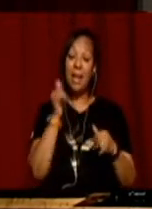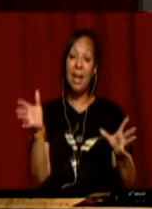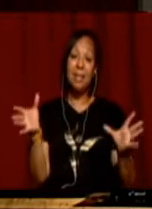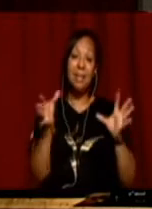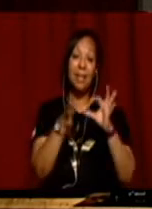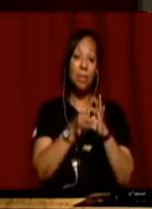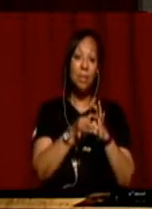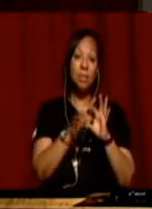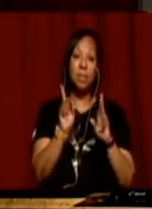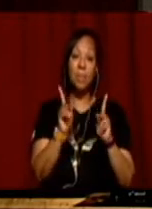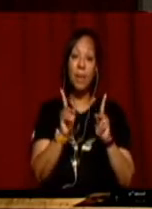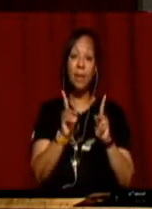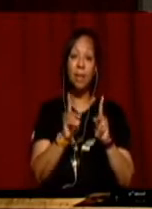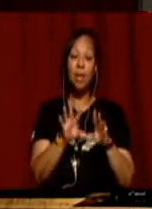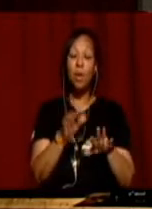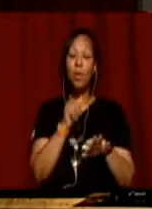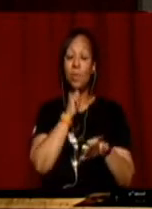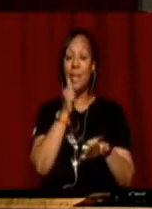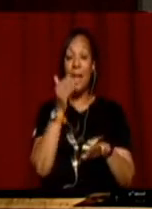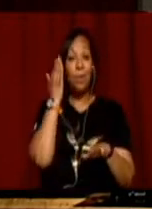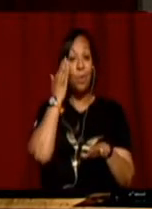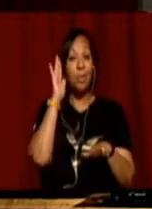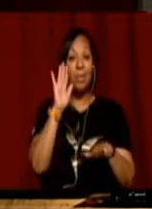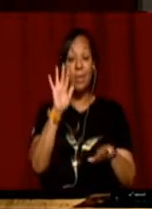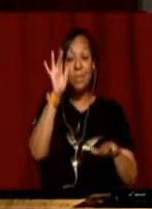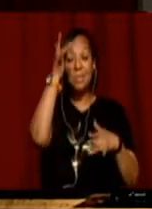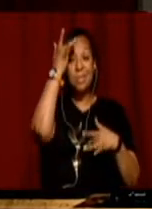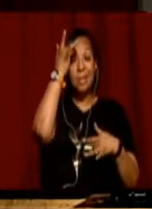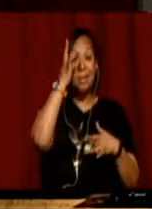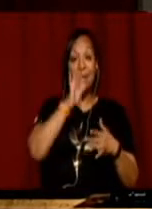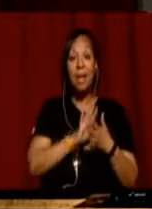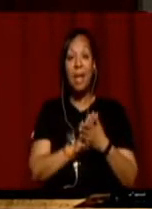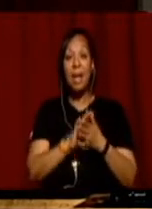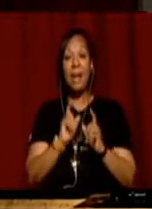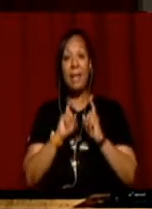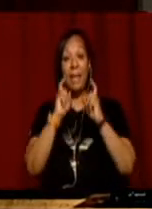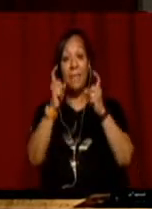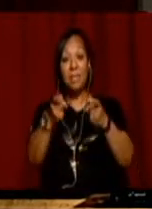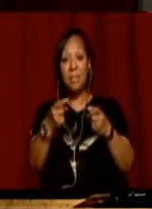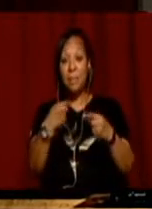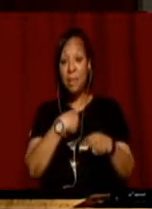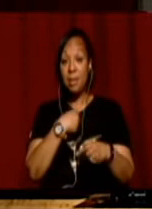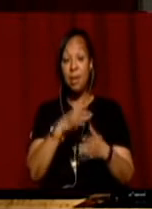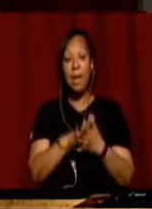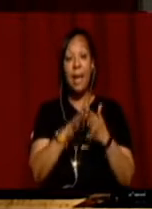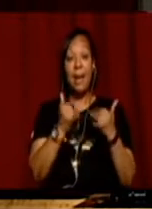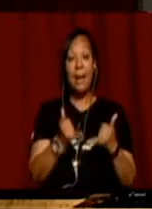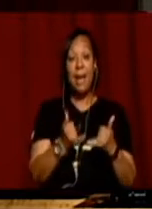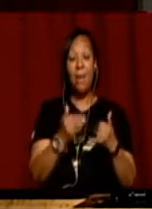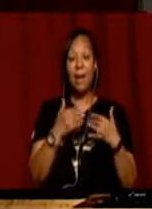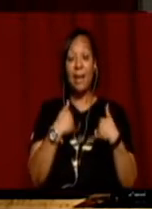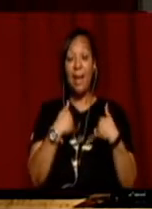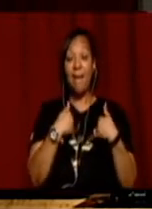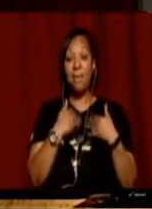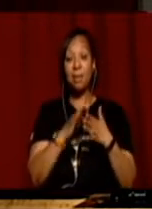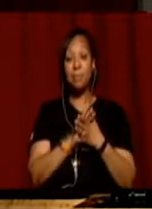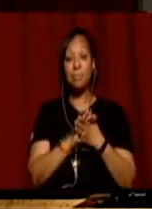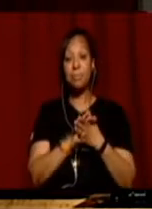with somebody who was asymptomatic or somebody with the virus. They gave it to me, and I could have it. And